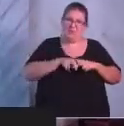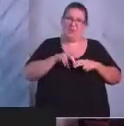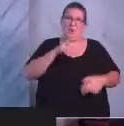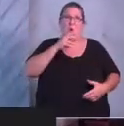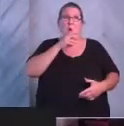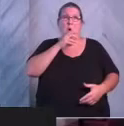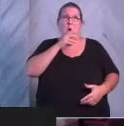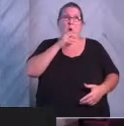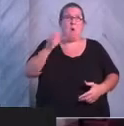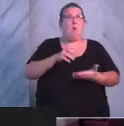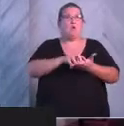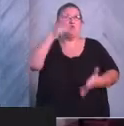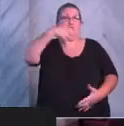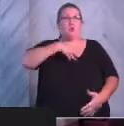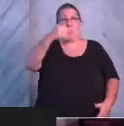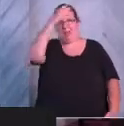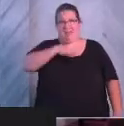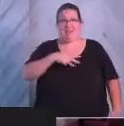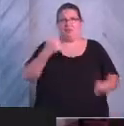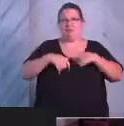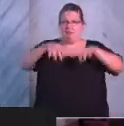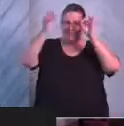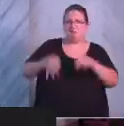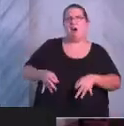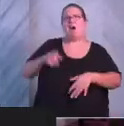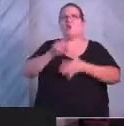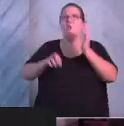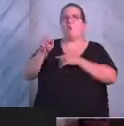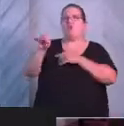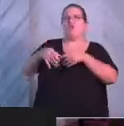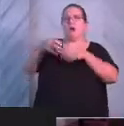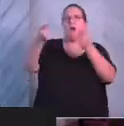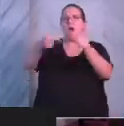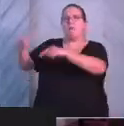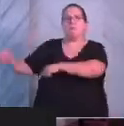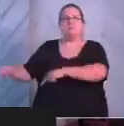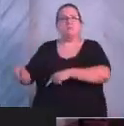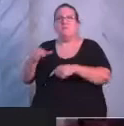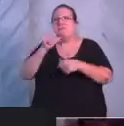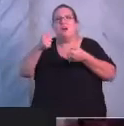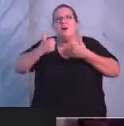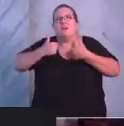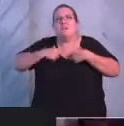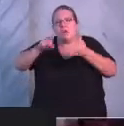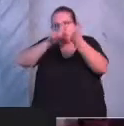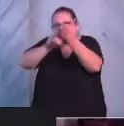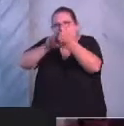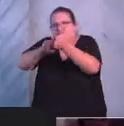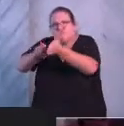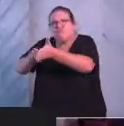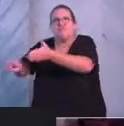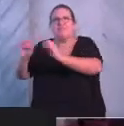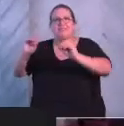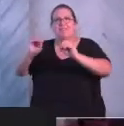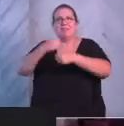white dudes trying to decide what crimes were committed, not even making an effort for a thorough investigation to